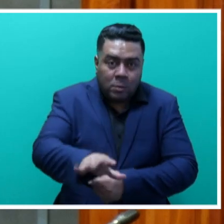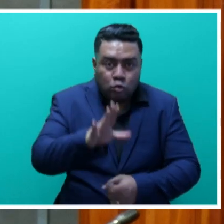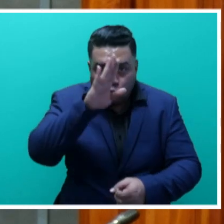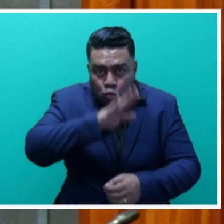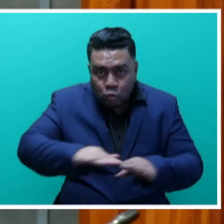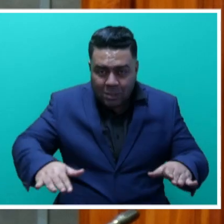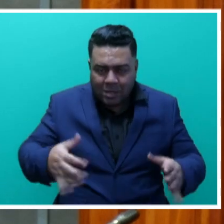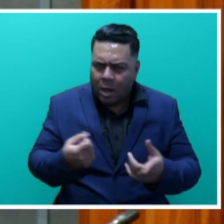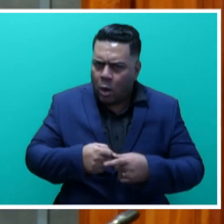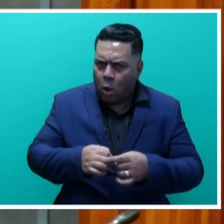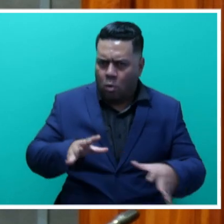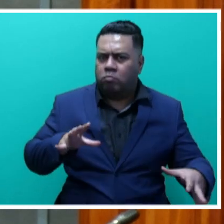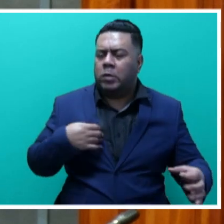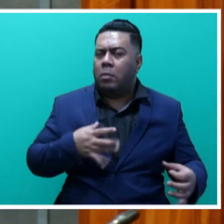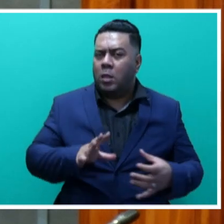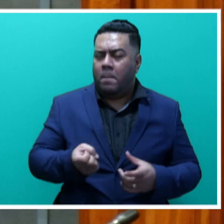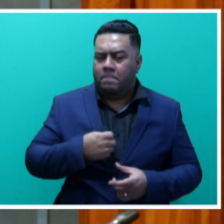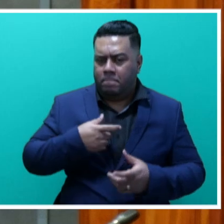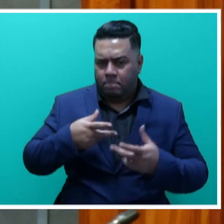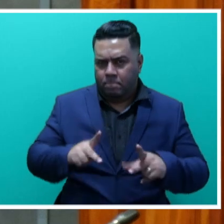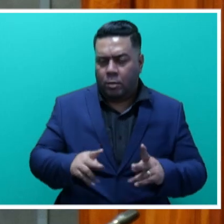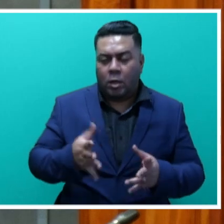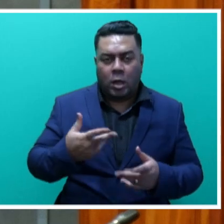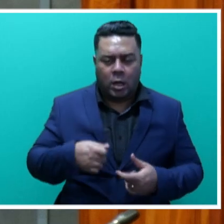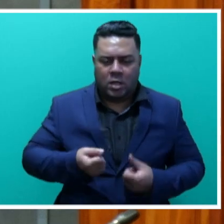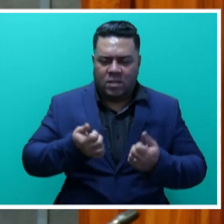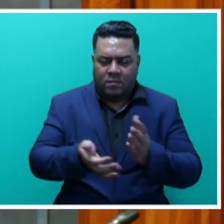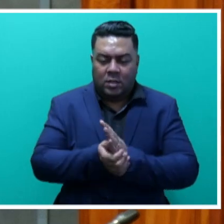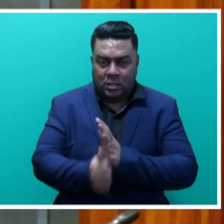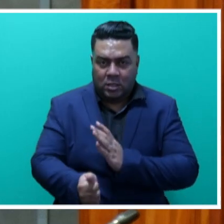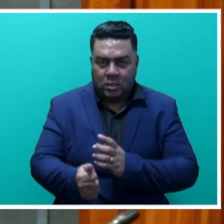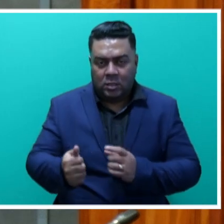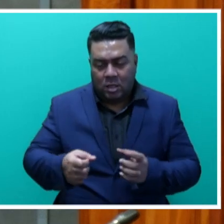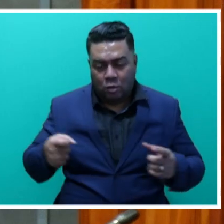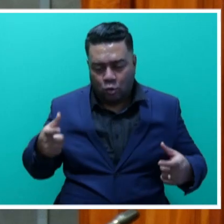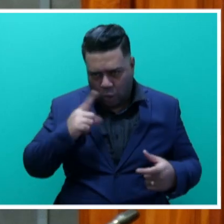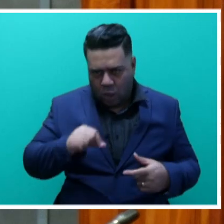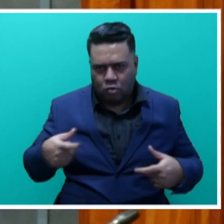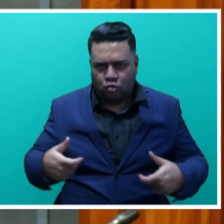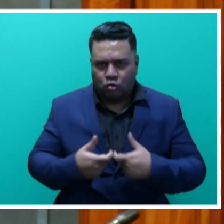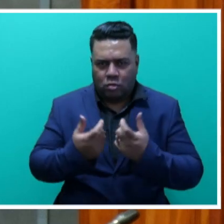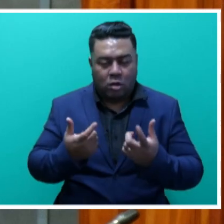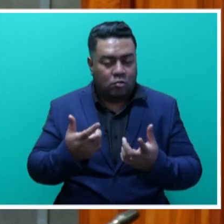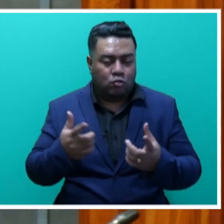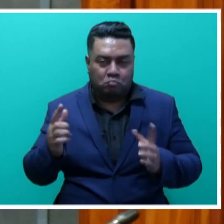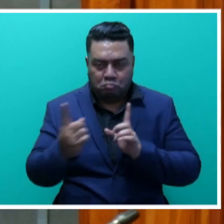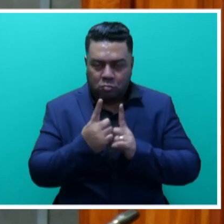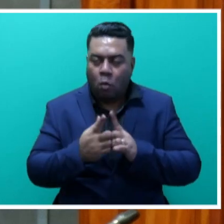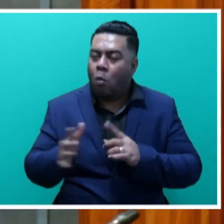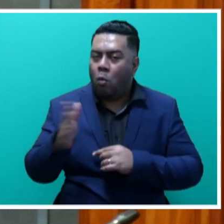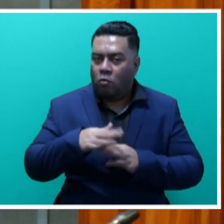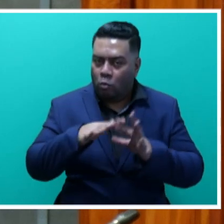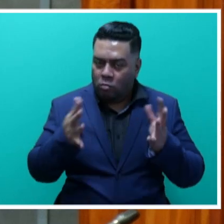with the skills and knowledge needed to navigate the challenges of the ever-evolving world. Mr. Speaker, sir, the Ministry of Education